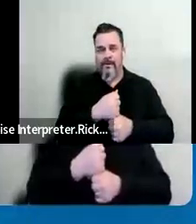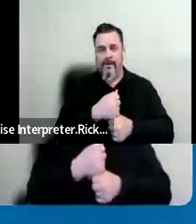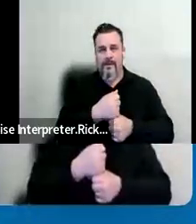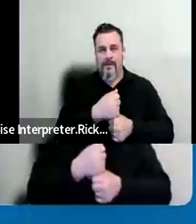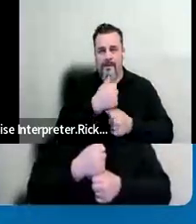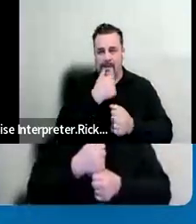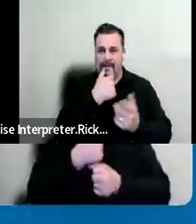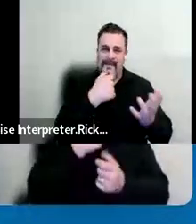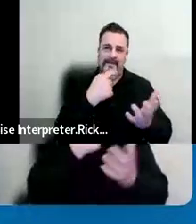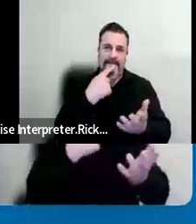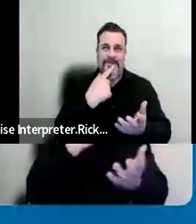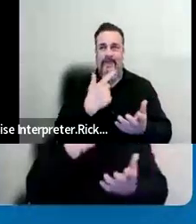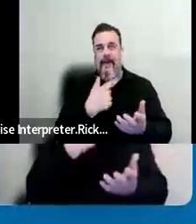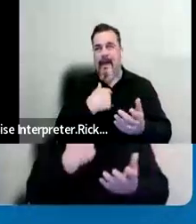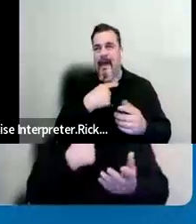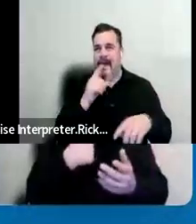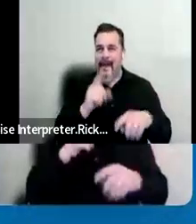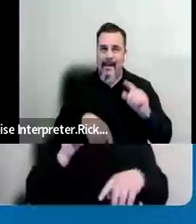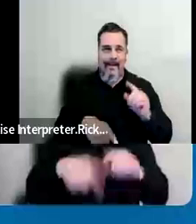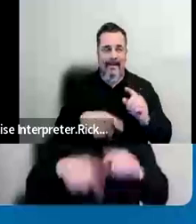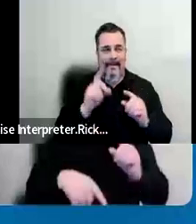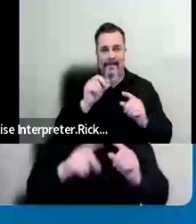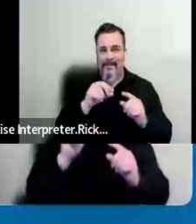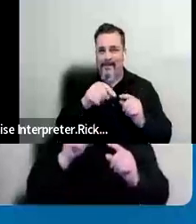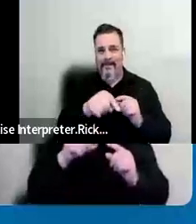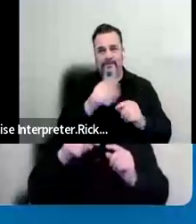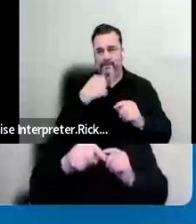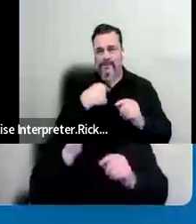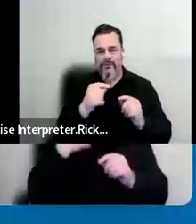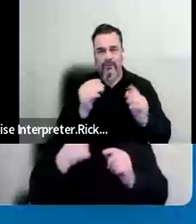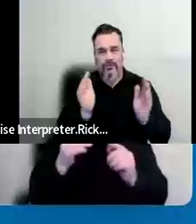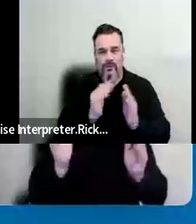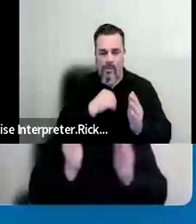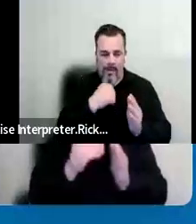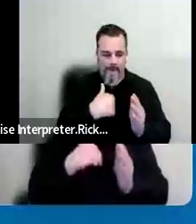they say, I can't do any of this. We're so small. We don't have money to